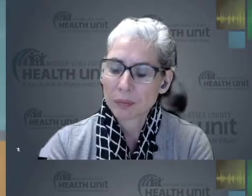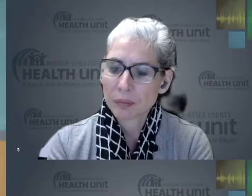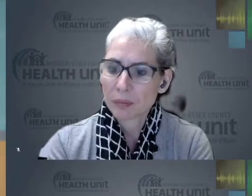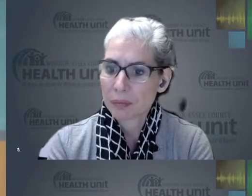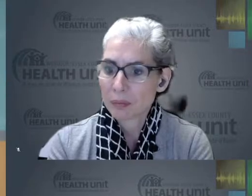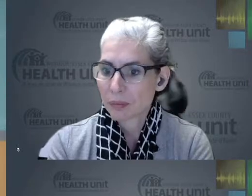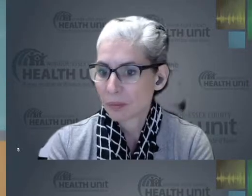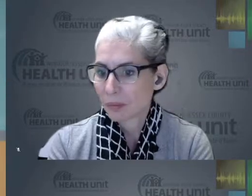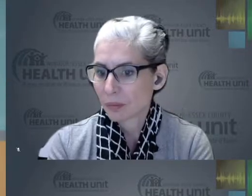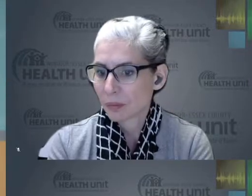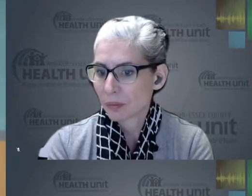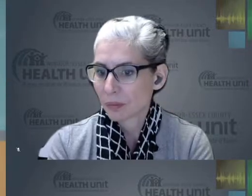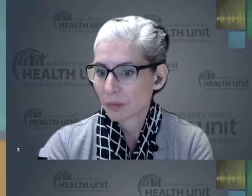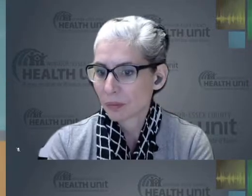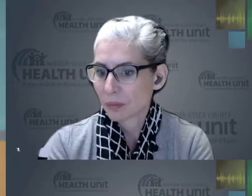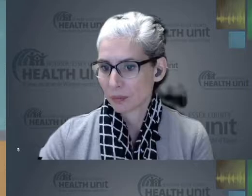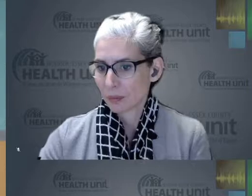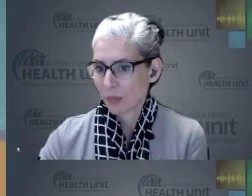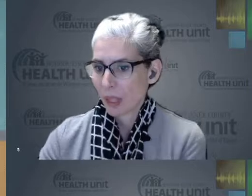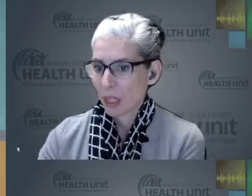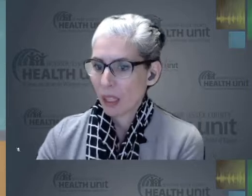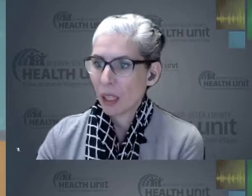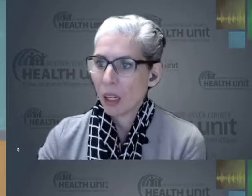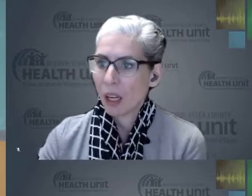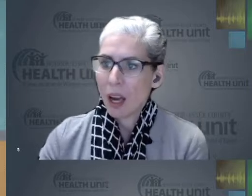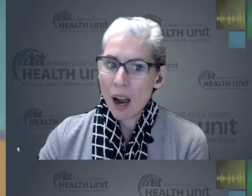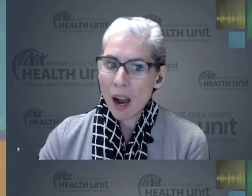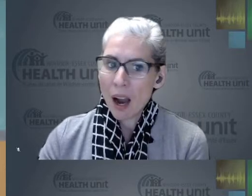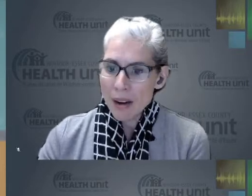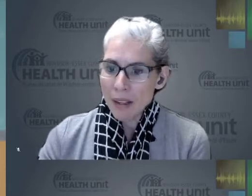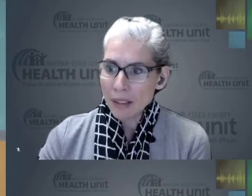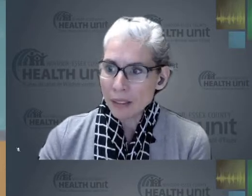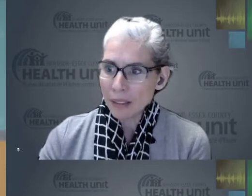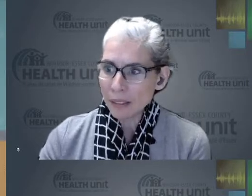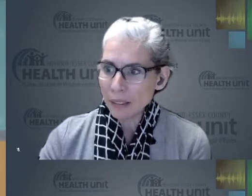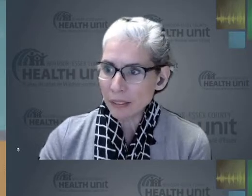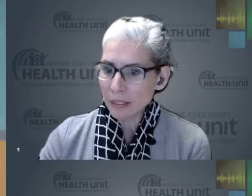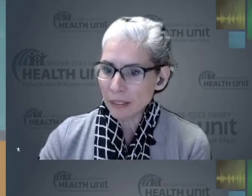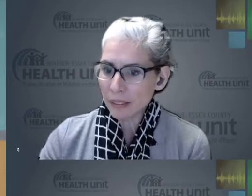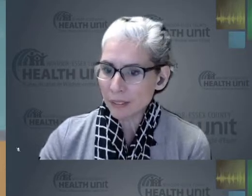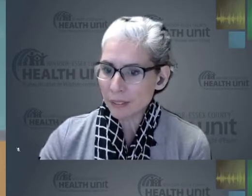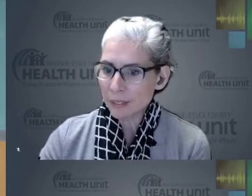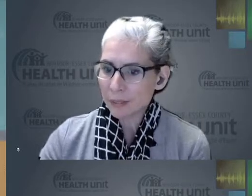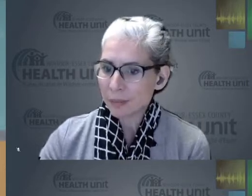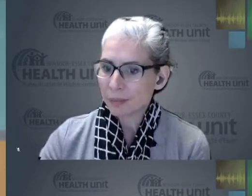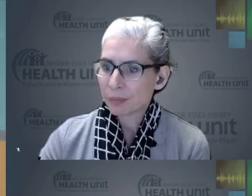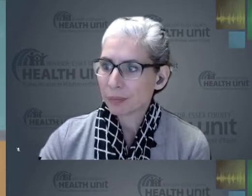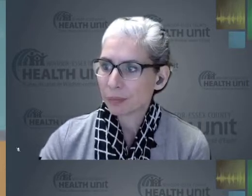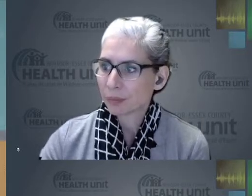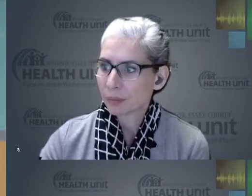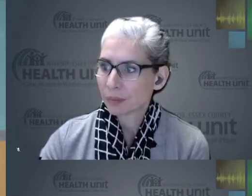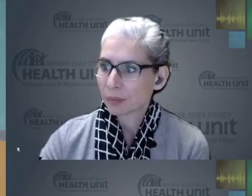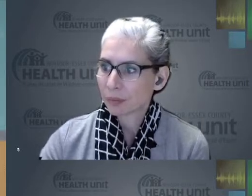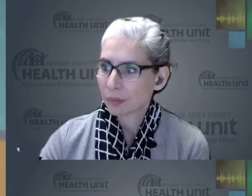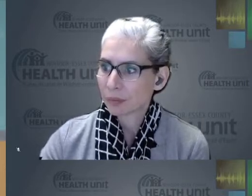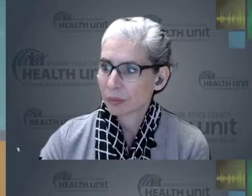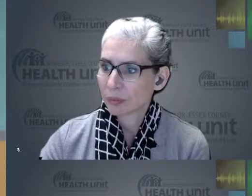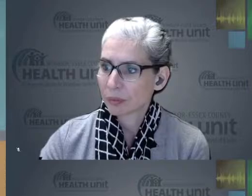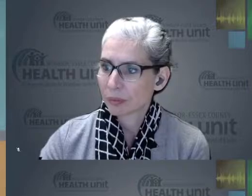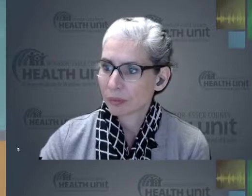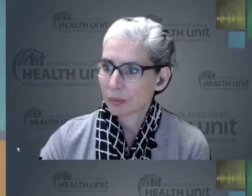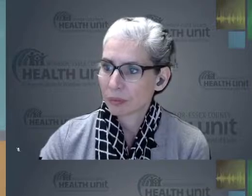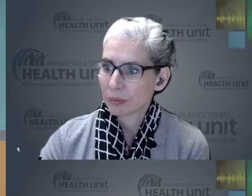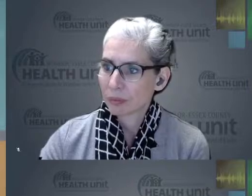If you reference back into my slide deck, I'd actually canceled out case counts and